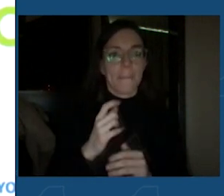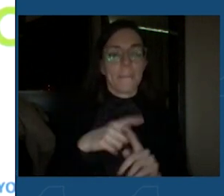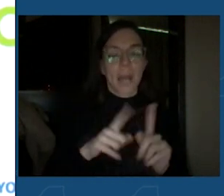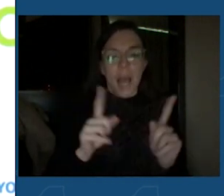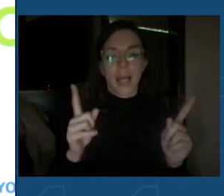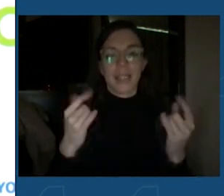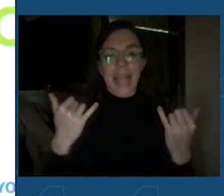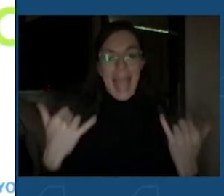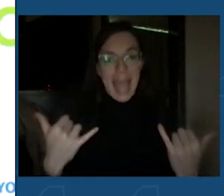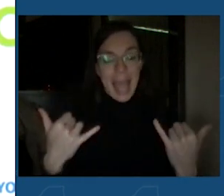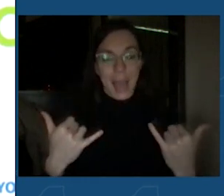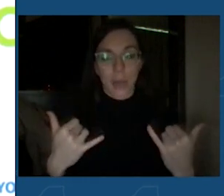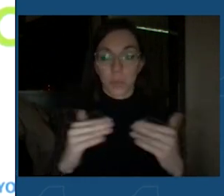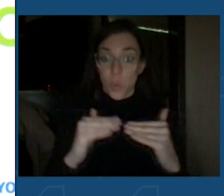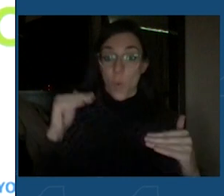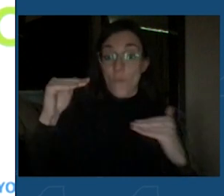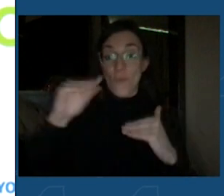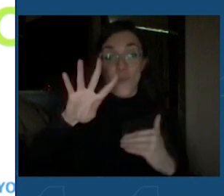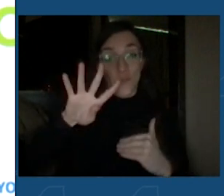over 40% in savings.